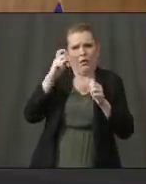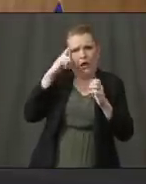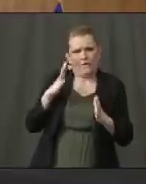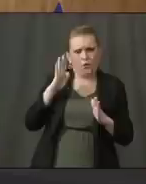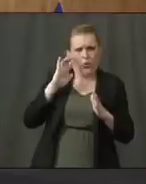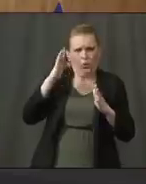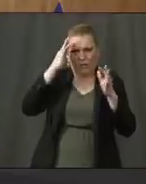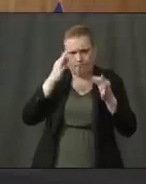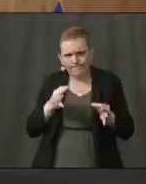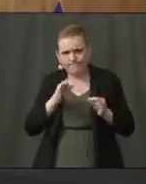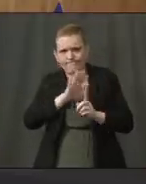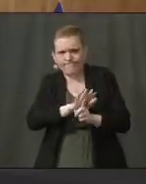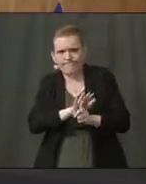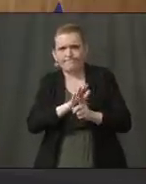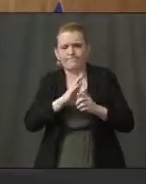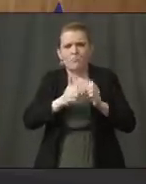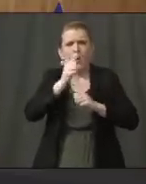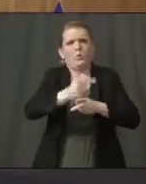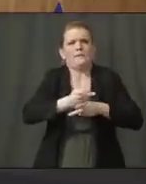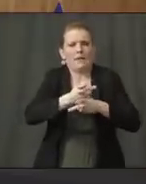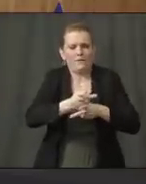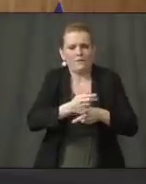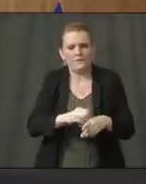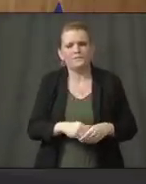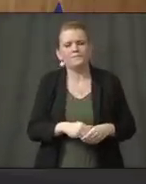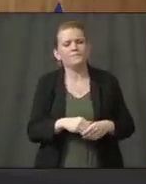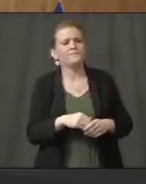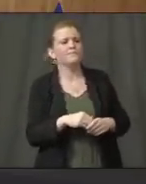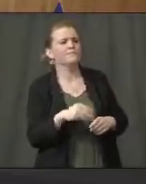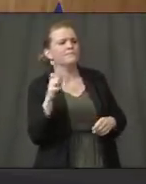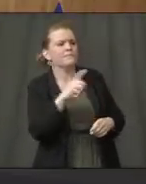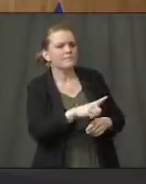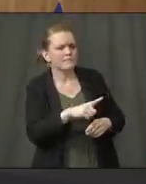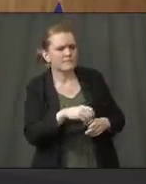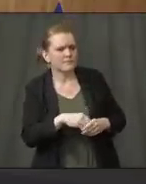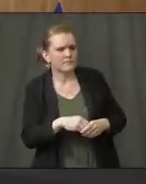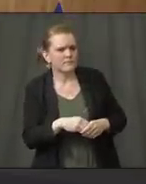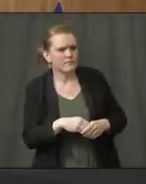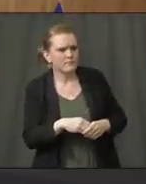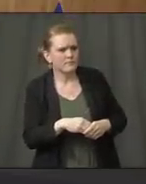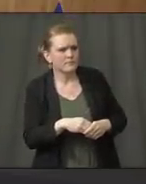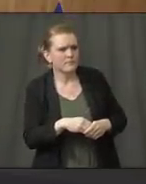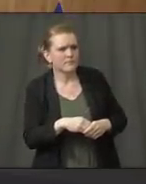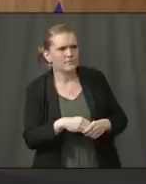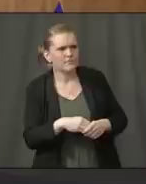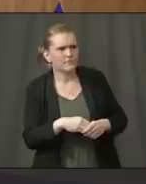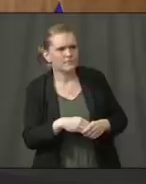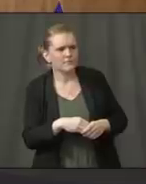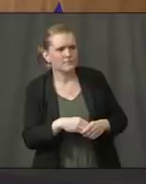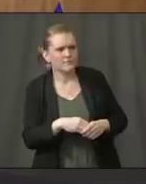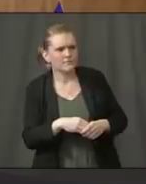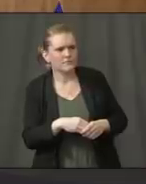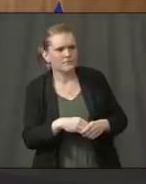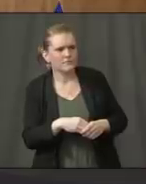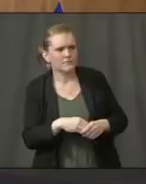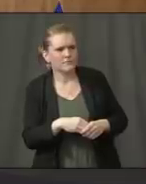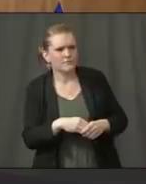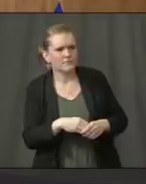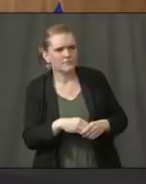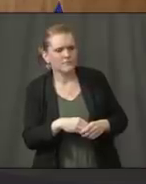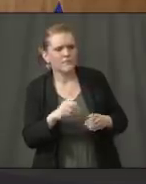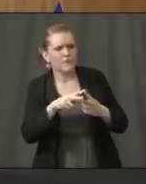And finally, Governor, thanks. Your trio with Ms. Newey and the Commissioner Coleman